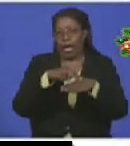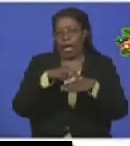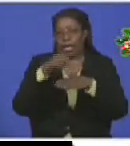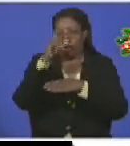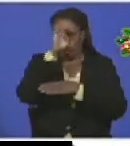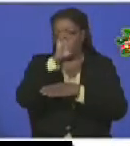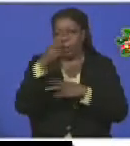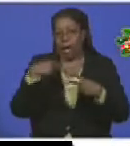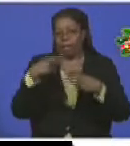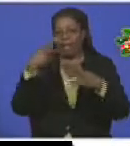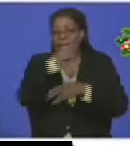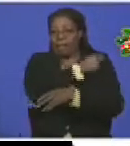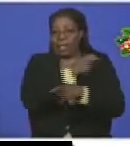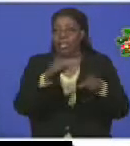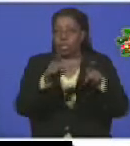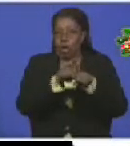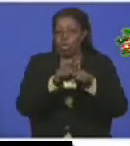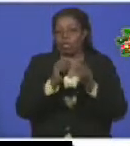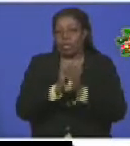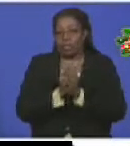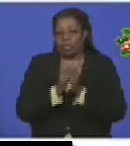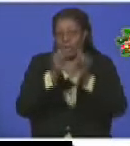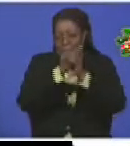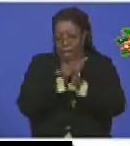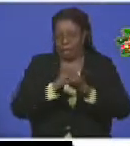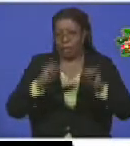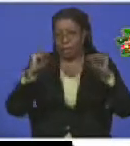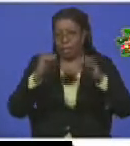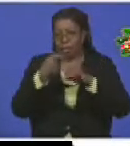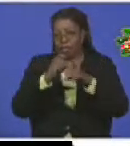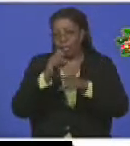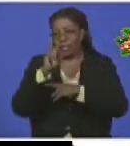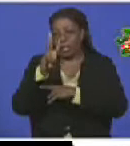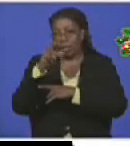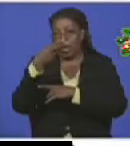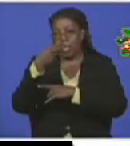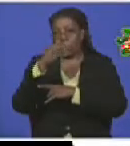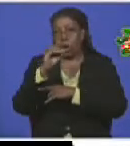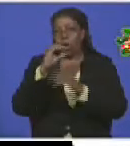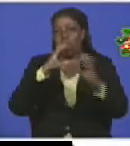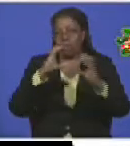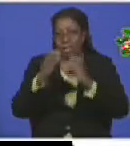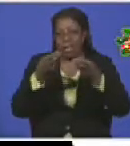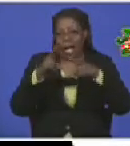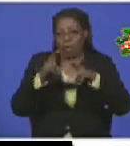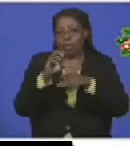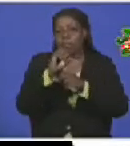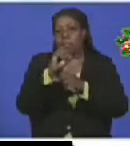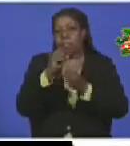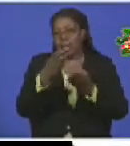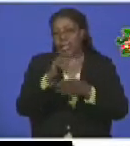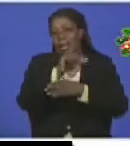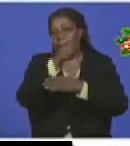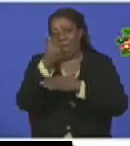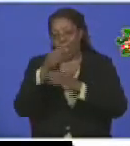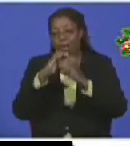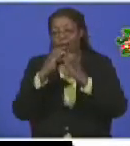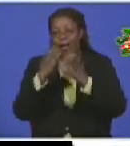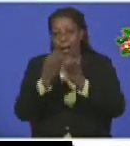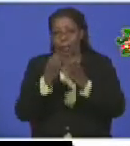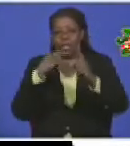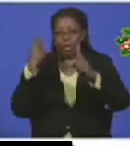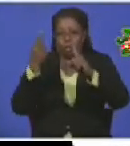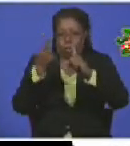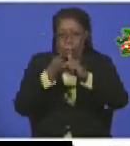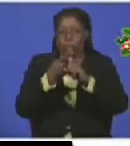developing vaccines as well. He says independent of the WHO, conversations have been ongoing with many of those companies with the goal